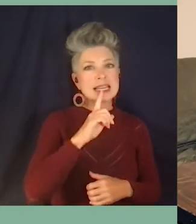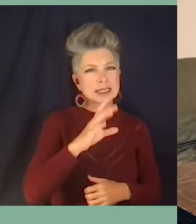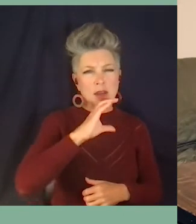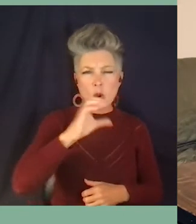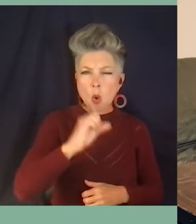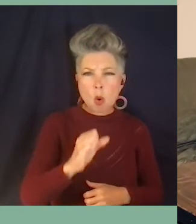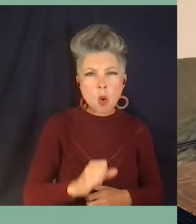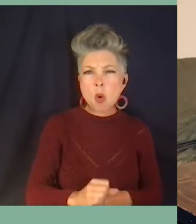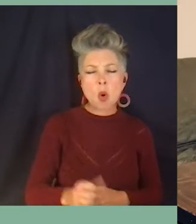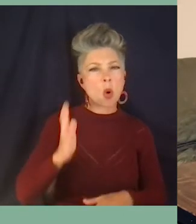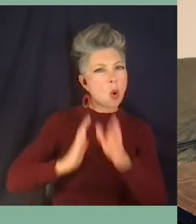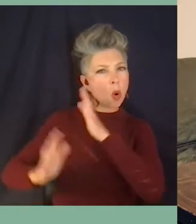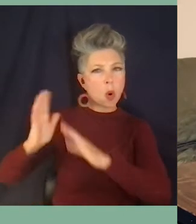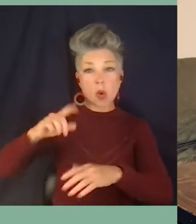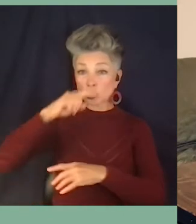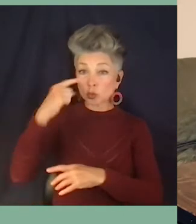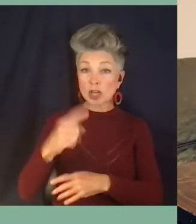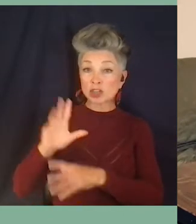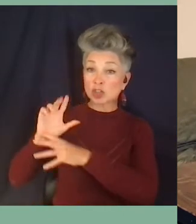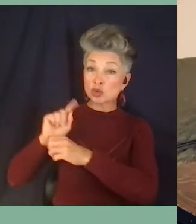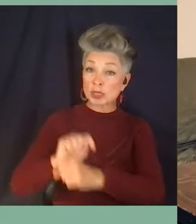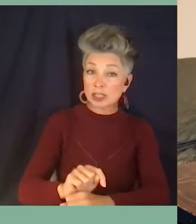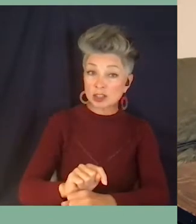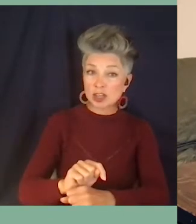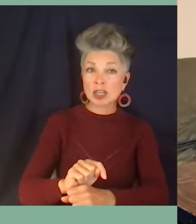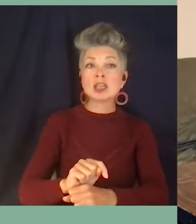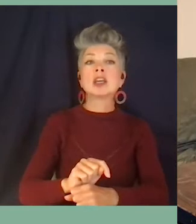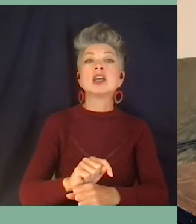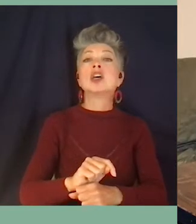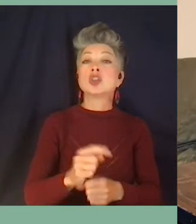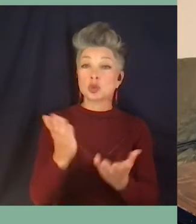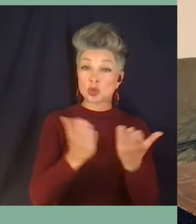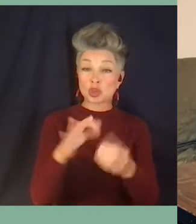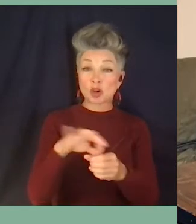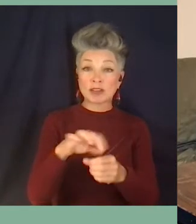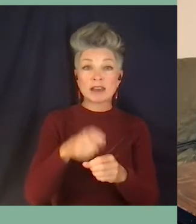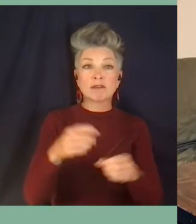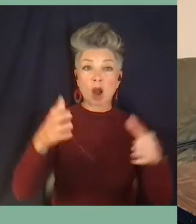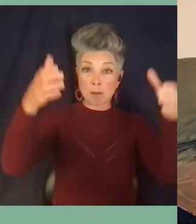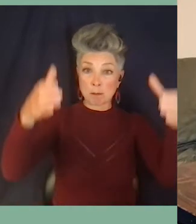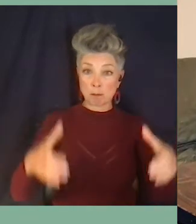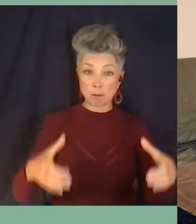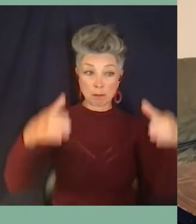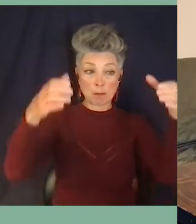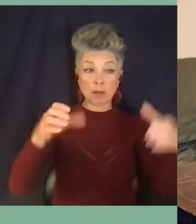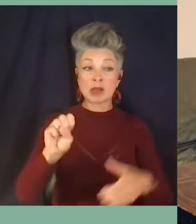old Russian tradition to serve tea from the samovar after supper.